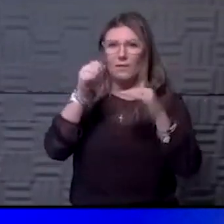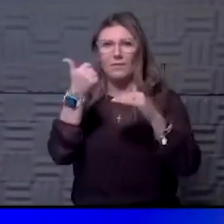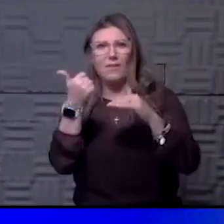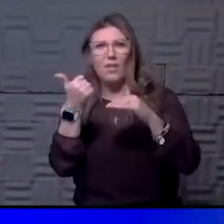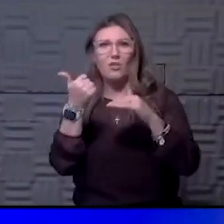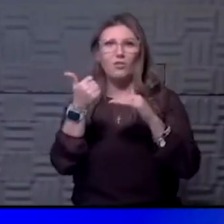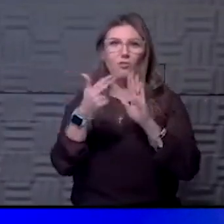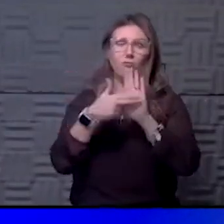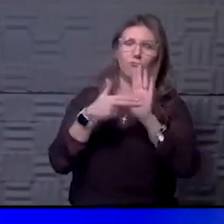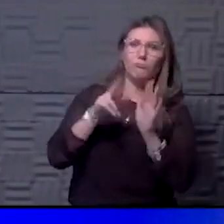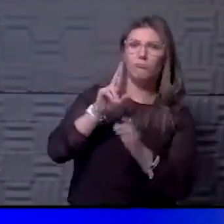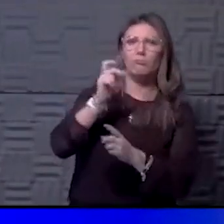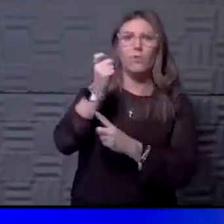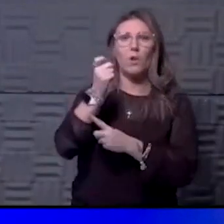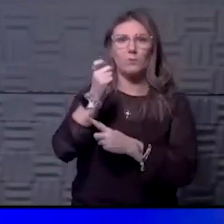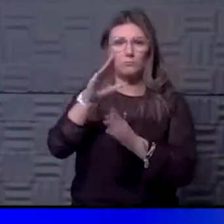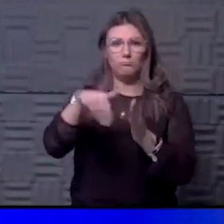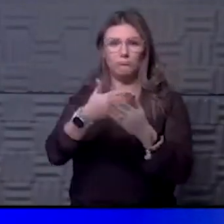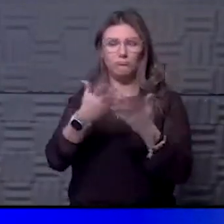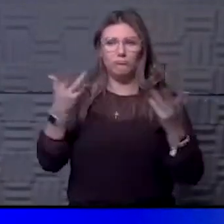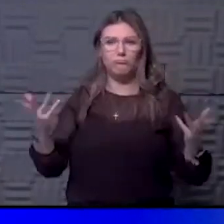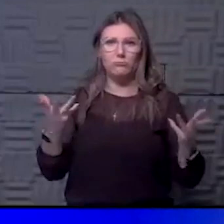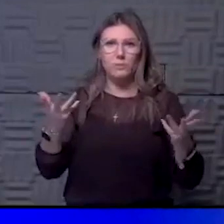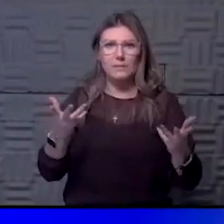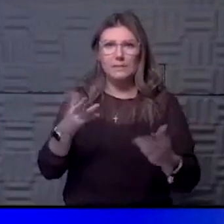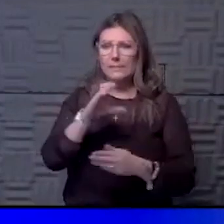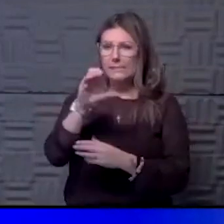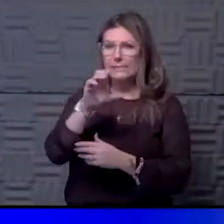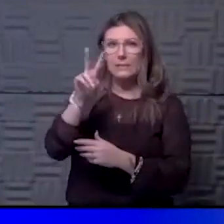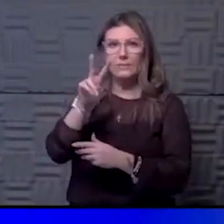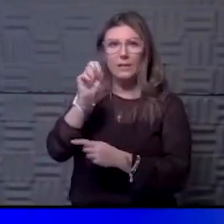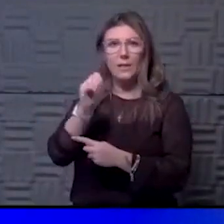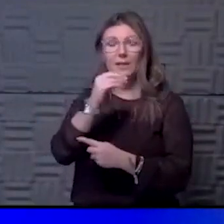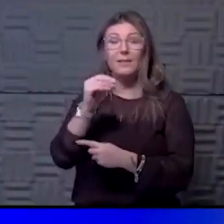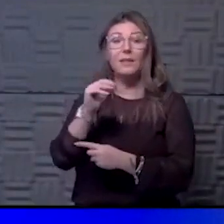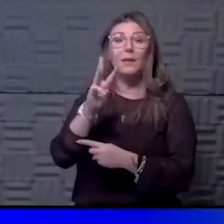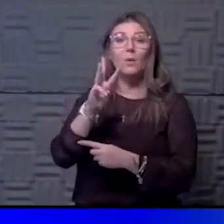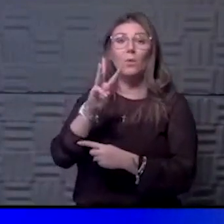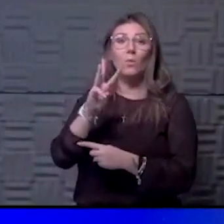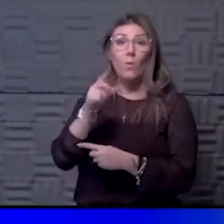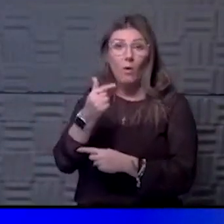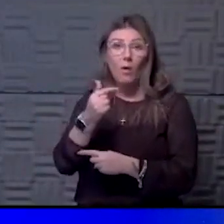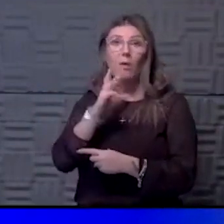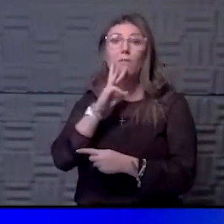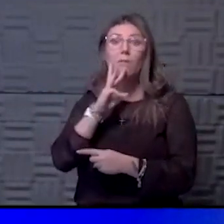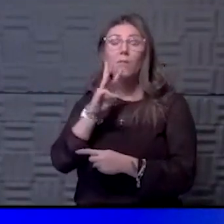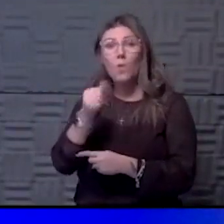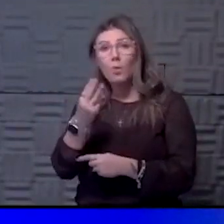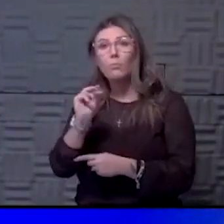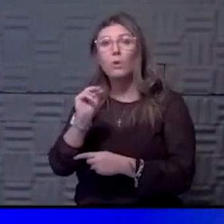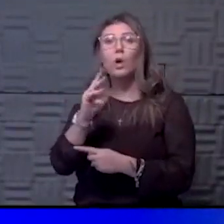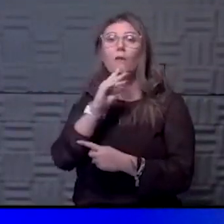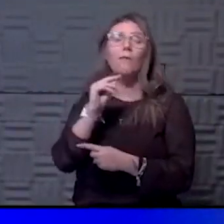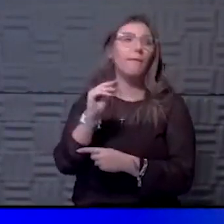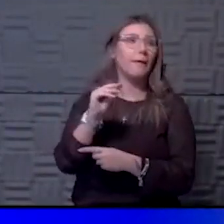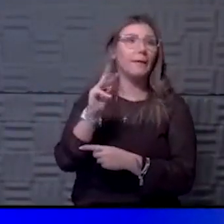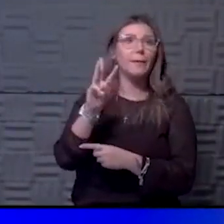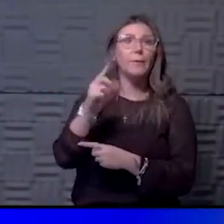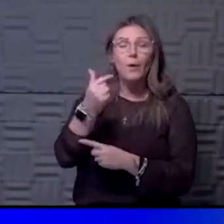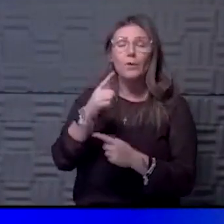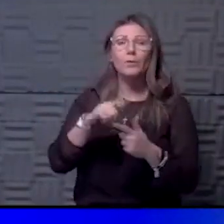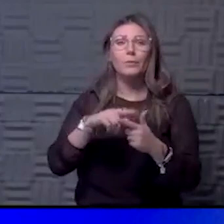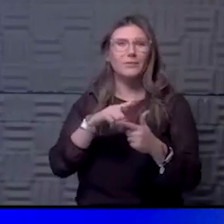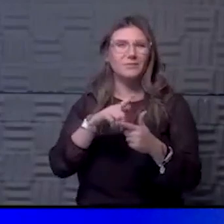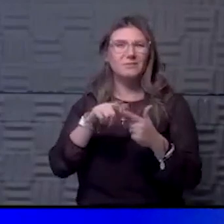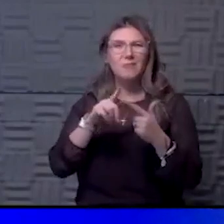commercial pharmacies come through, CVS and Walmart, for the general population, get it there. So I think we have to understand exactly what the context was,